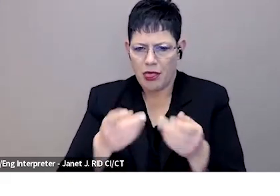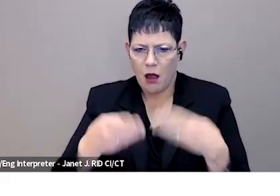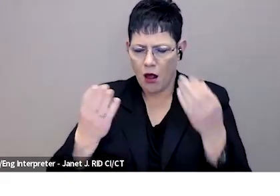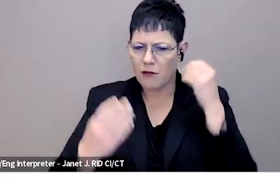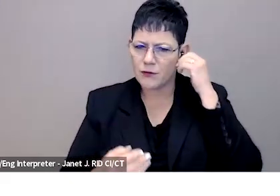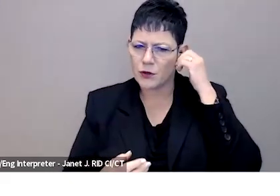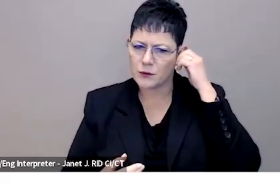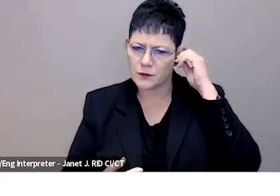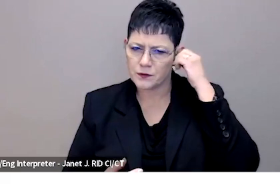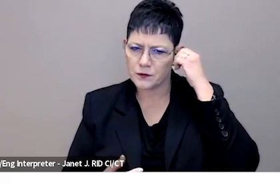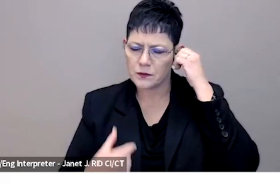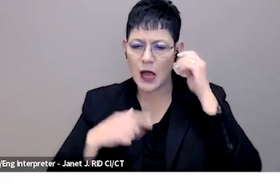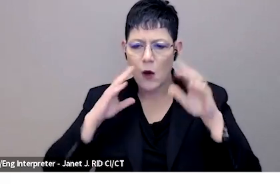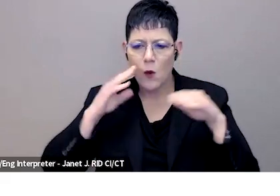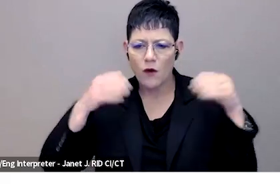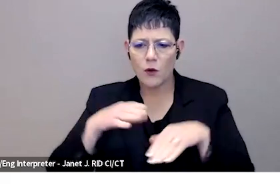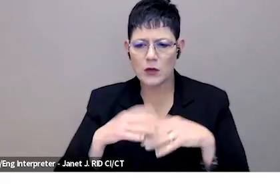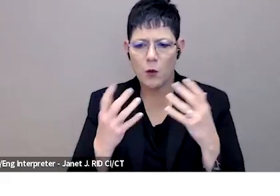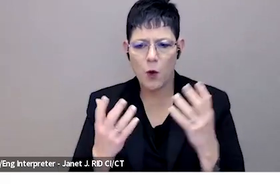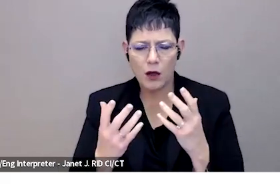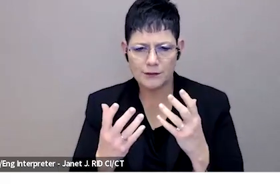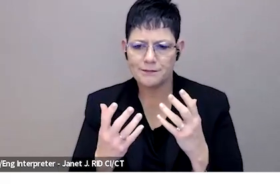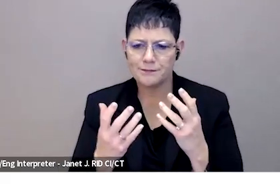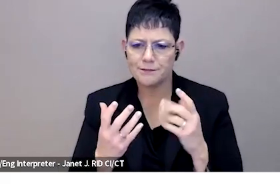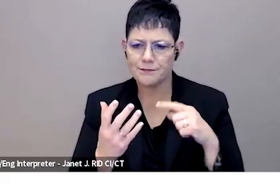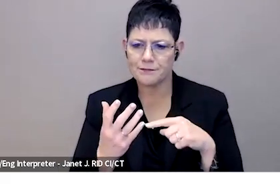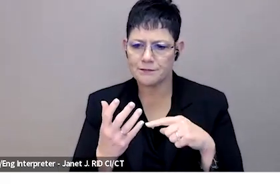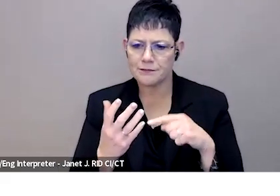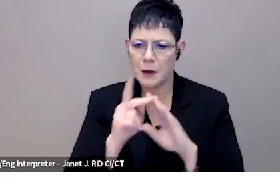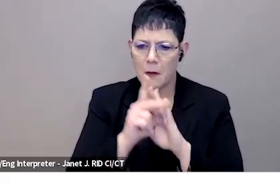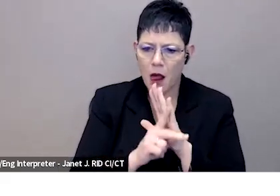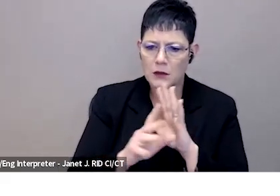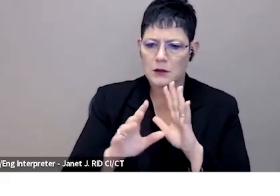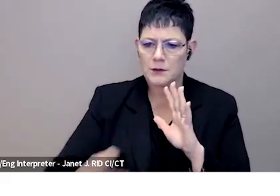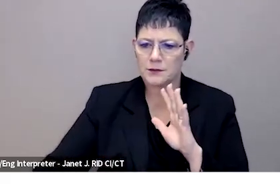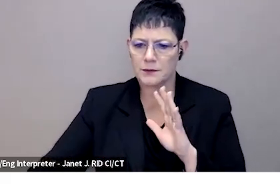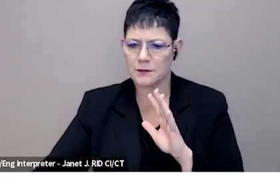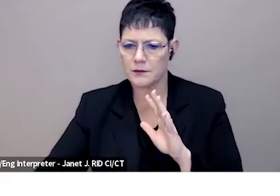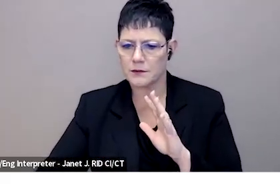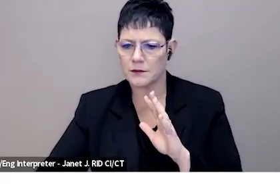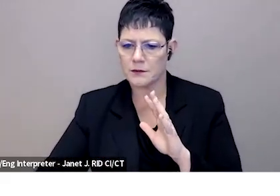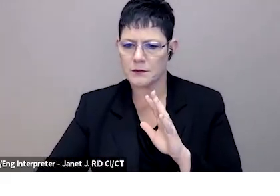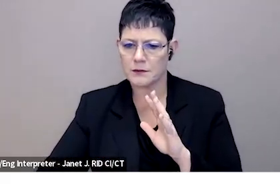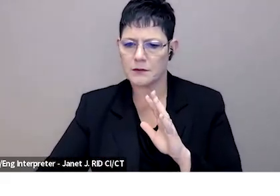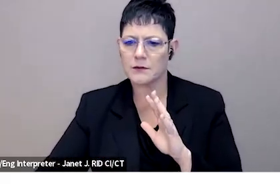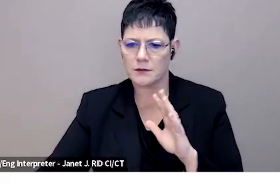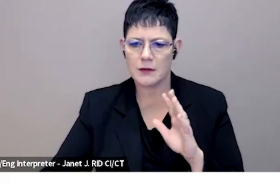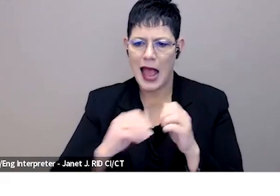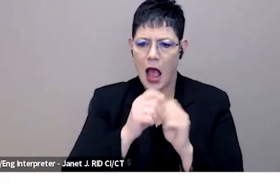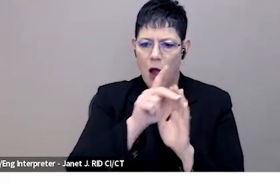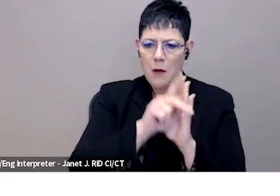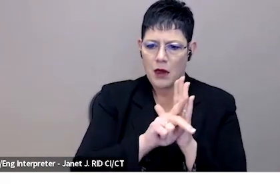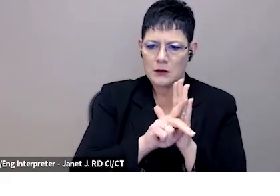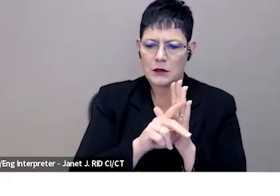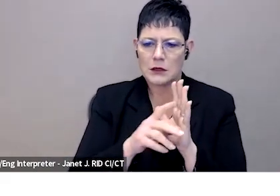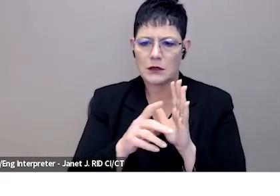be focusing specifically on the policies and the ways in which policy leaders can think about